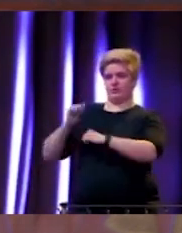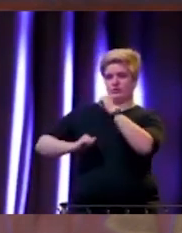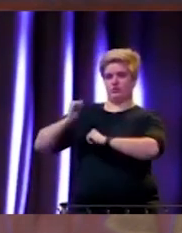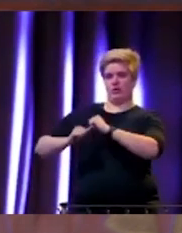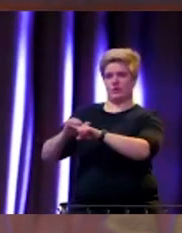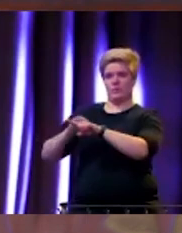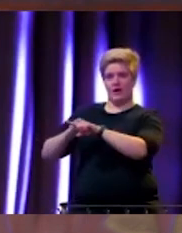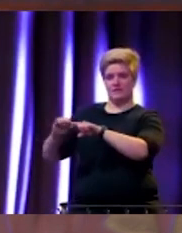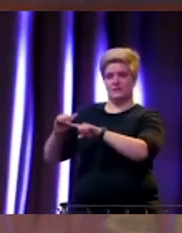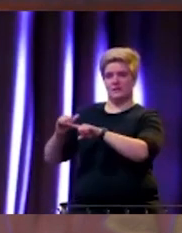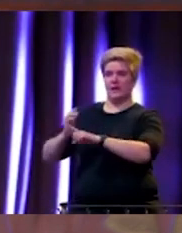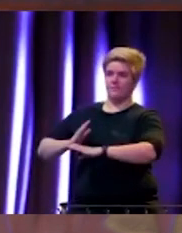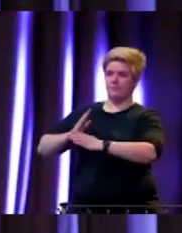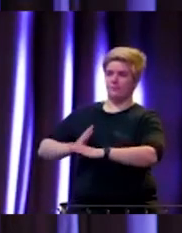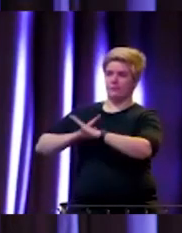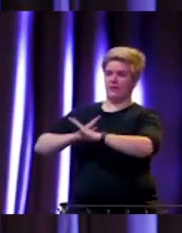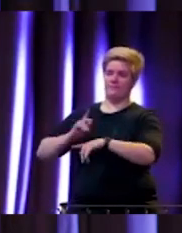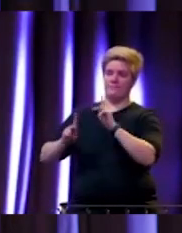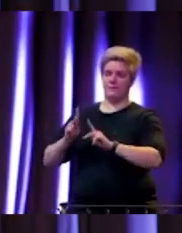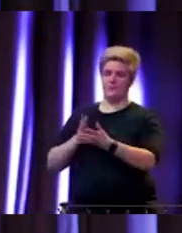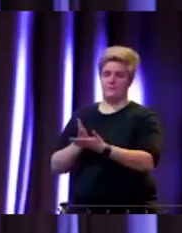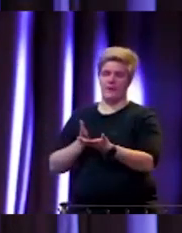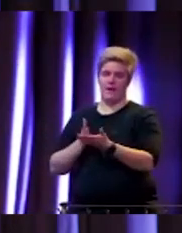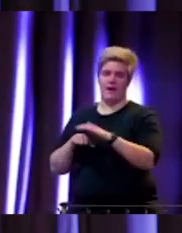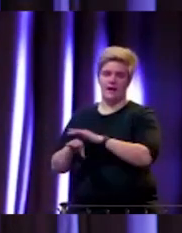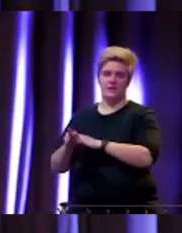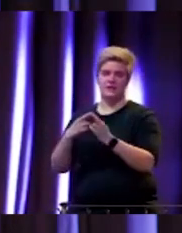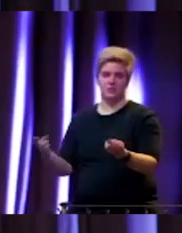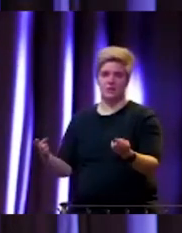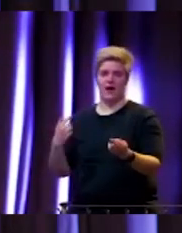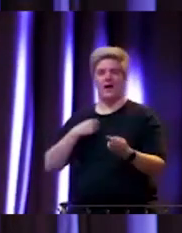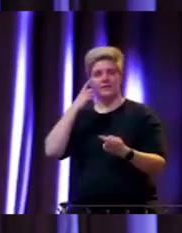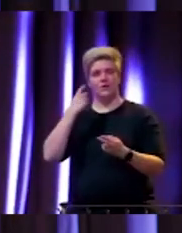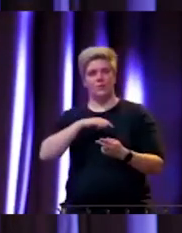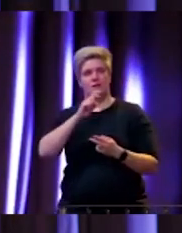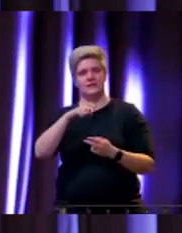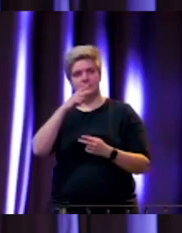preventing people from accessing resources. So I just think we need to think